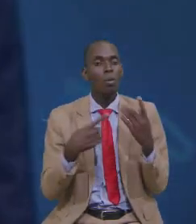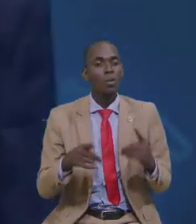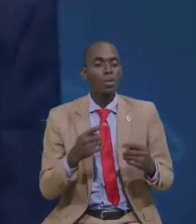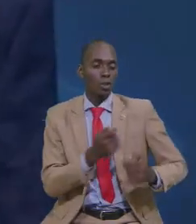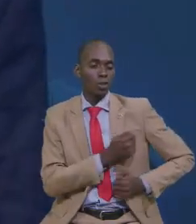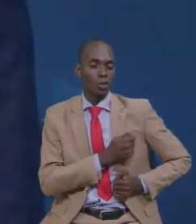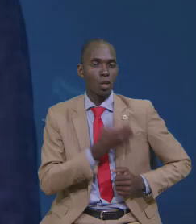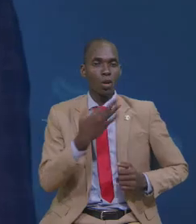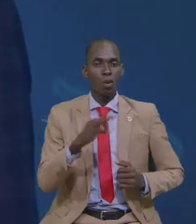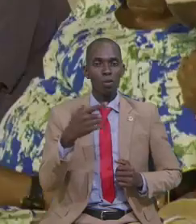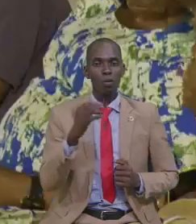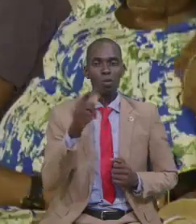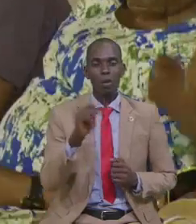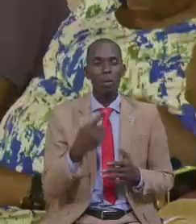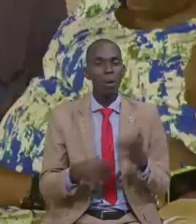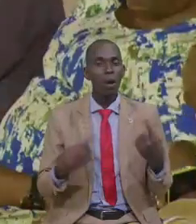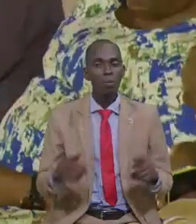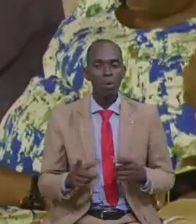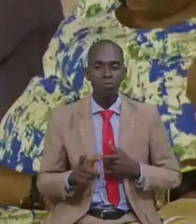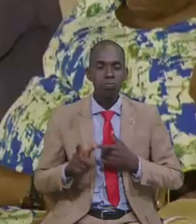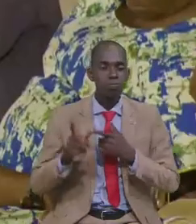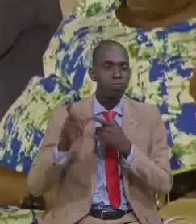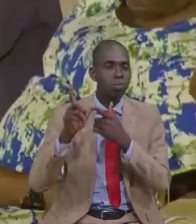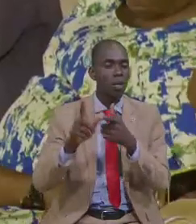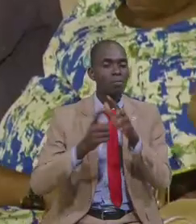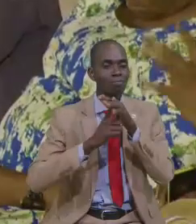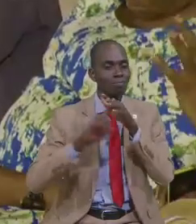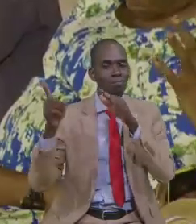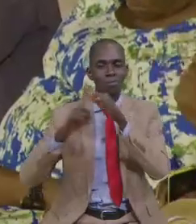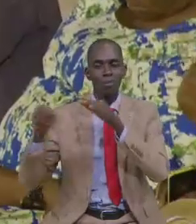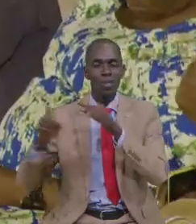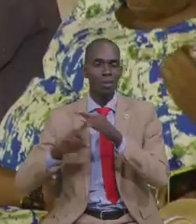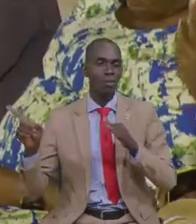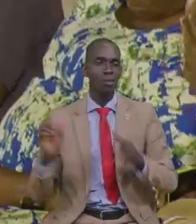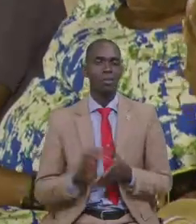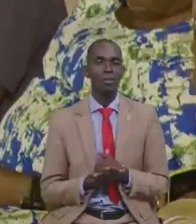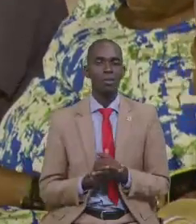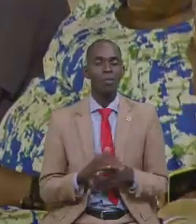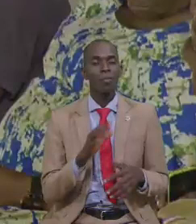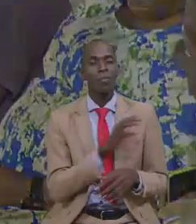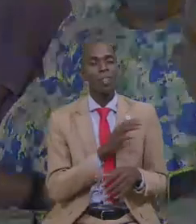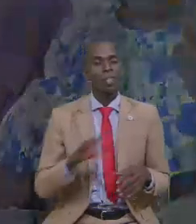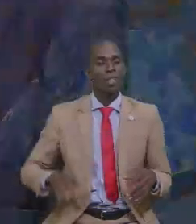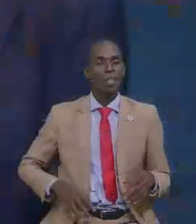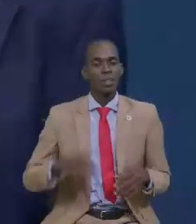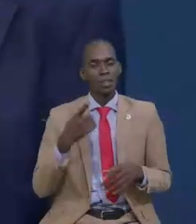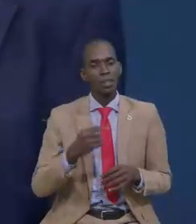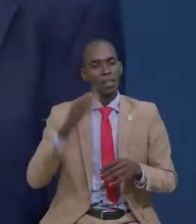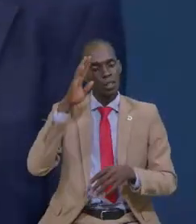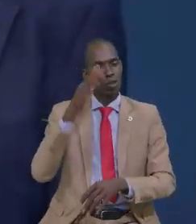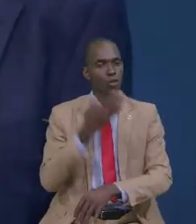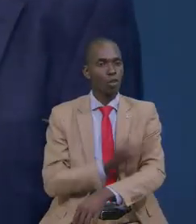didn't hear that one. Yeah. What did they do? Yeah. Christ, the son of